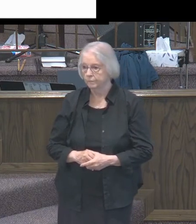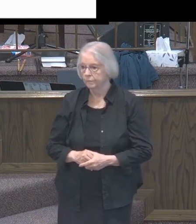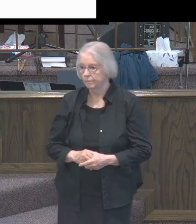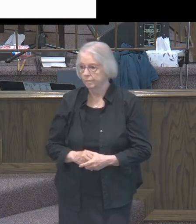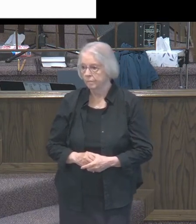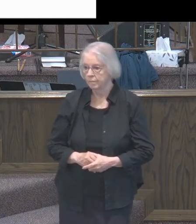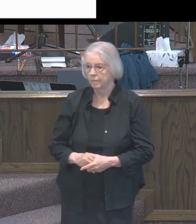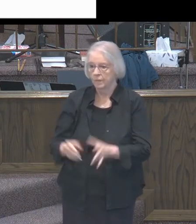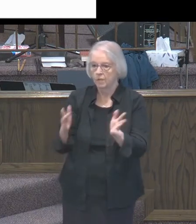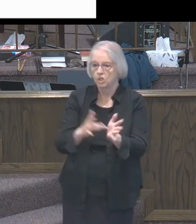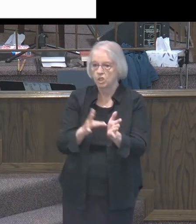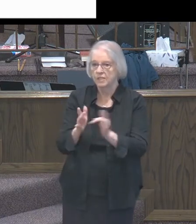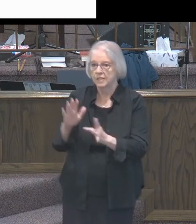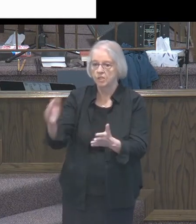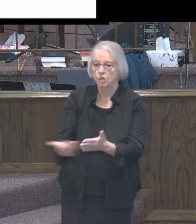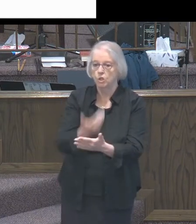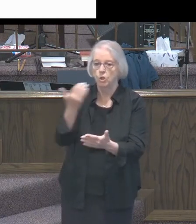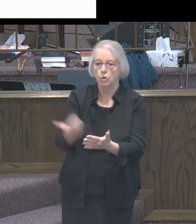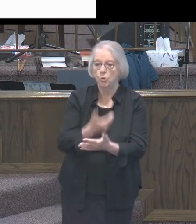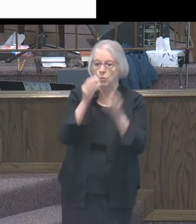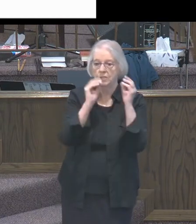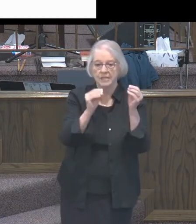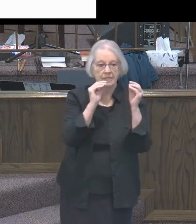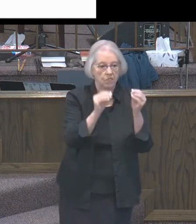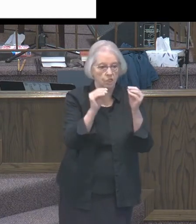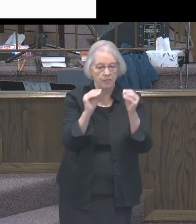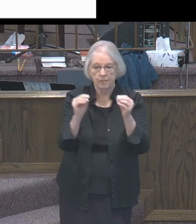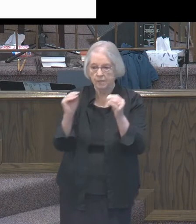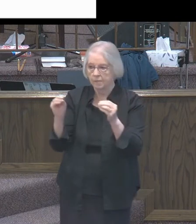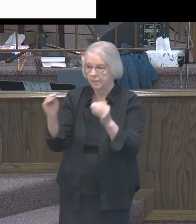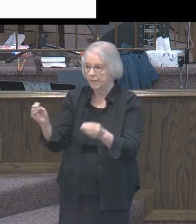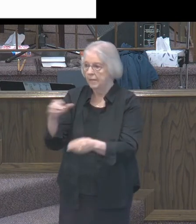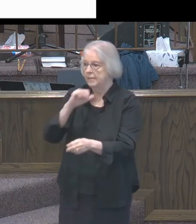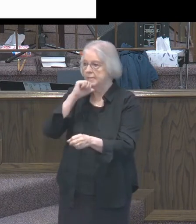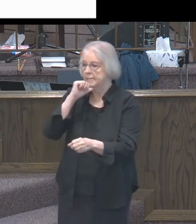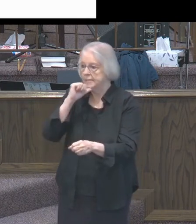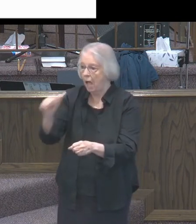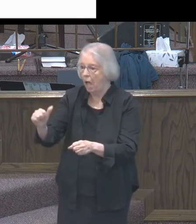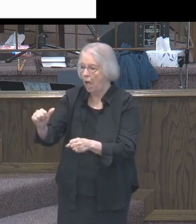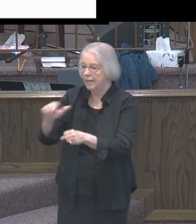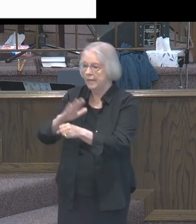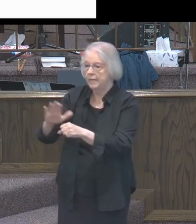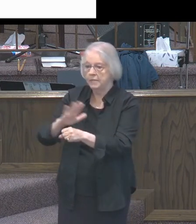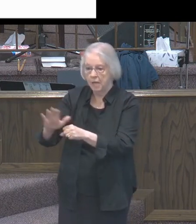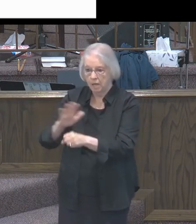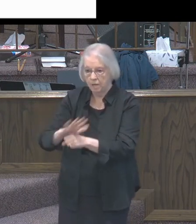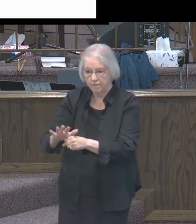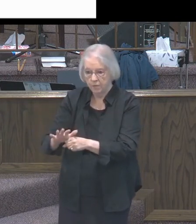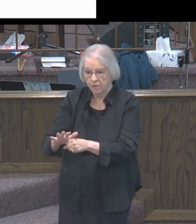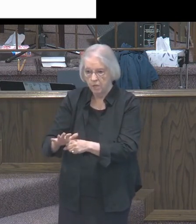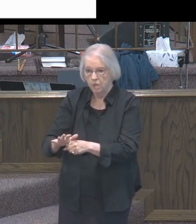Jesus' new teaching is this. One commentator put it this way. It is not enough not to commit a sin